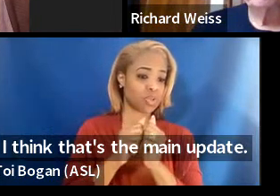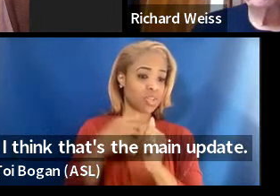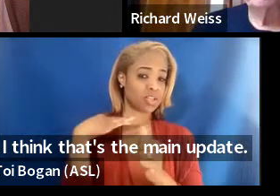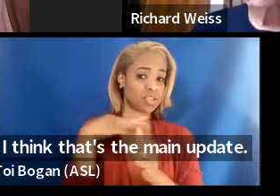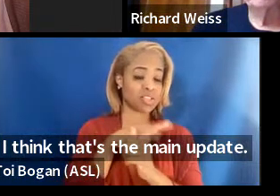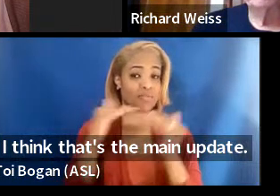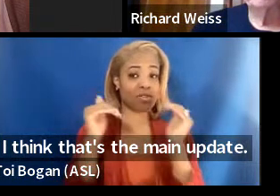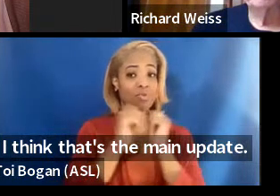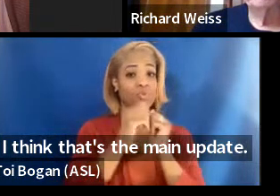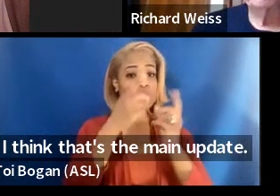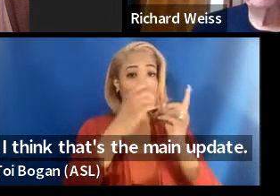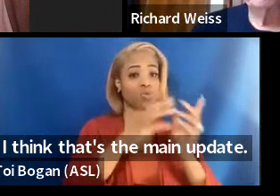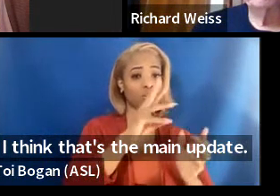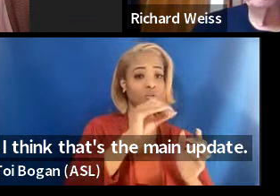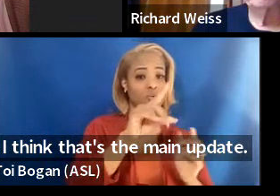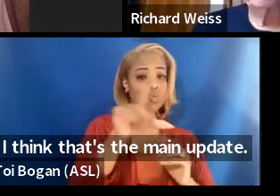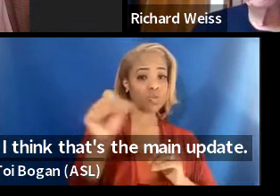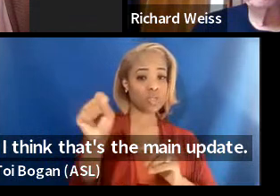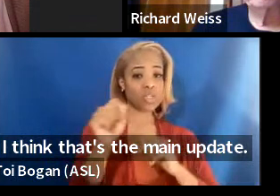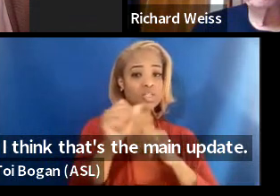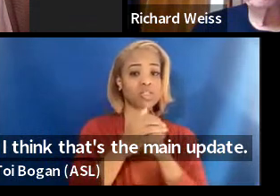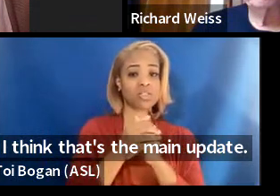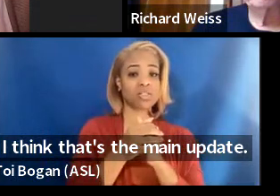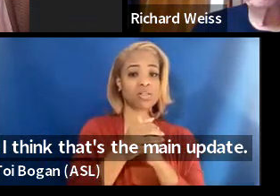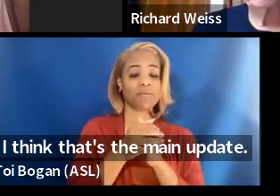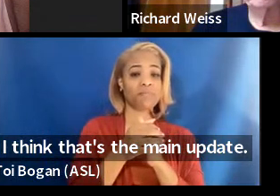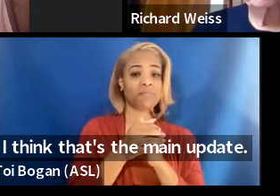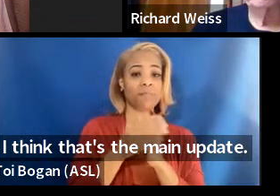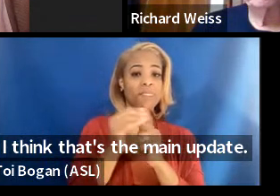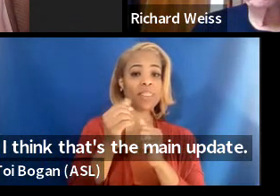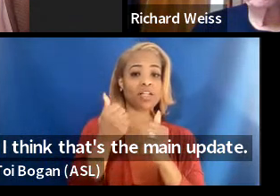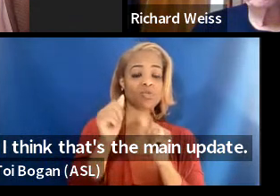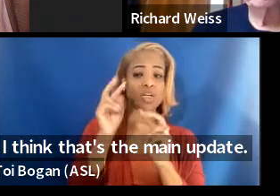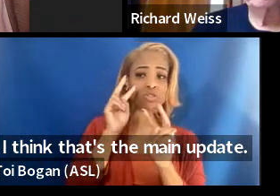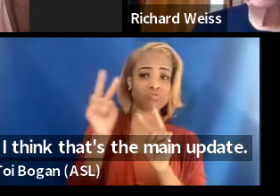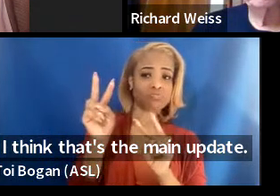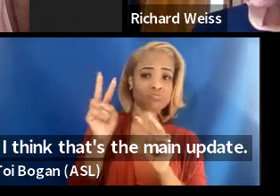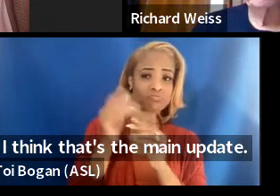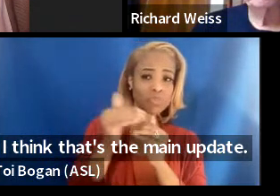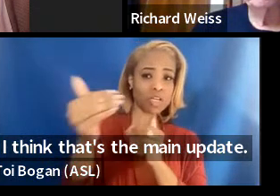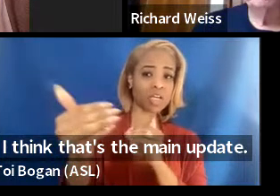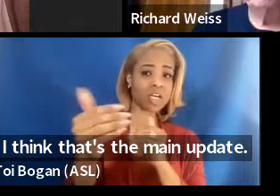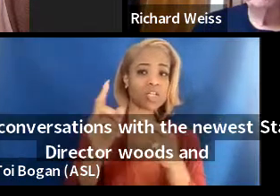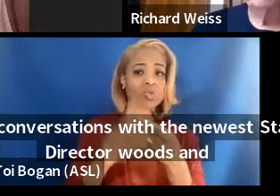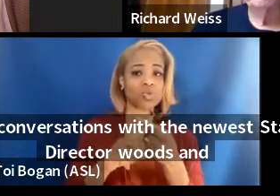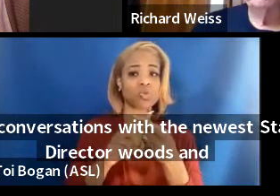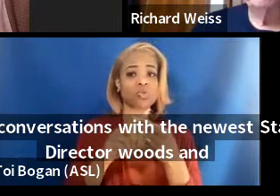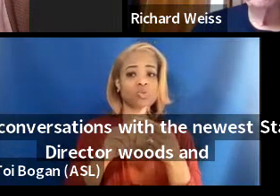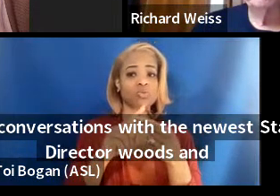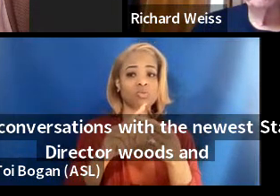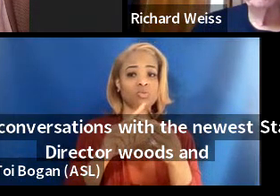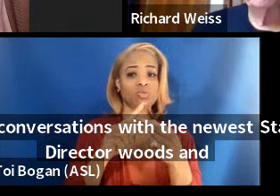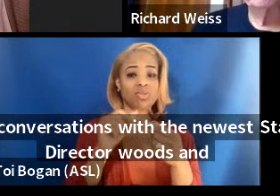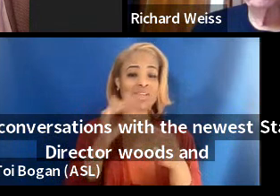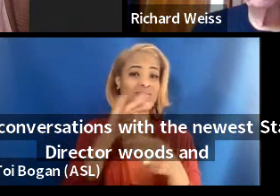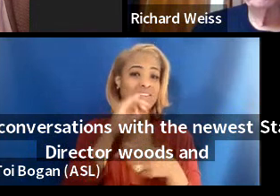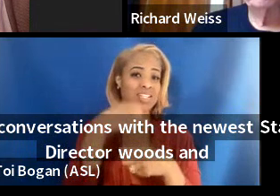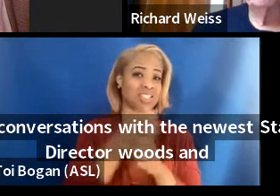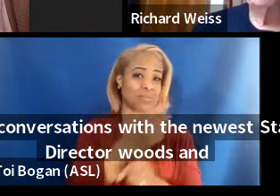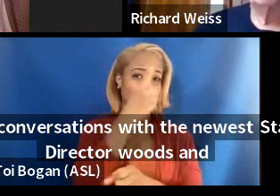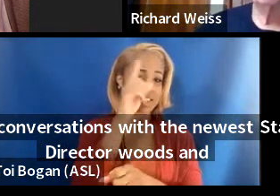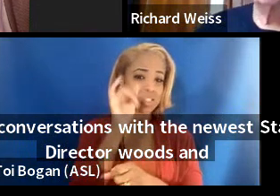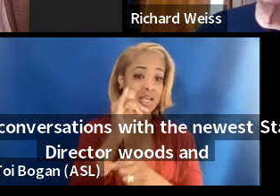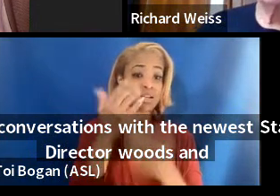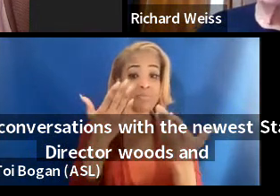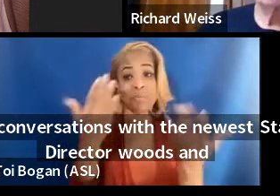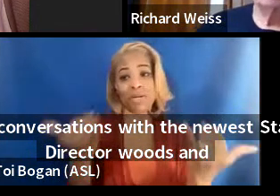Director Woods and the like, you know, looking ahead to a time where it doesn't make sense, which frankly, like, might be